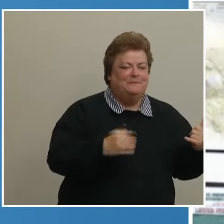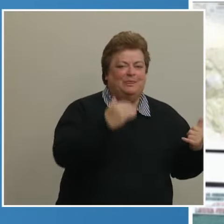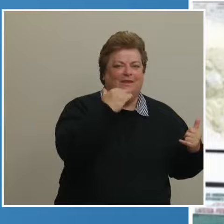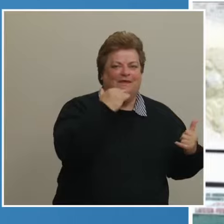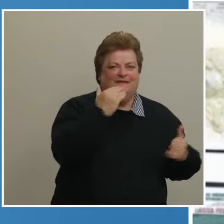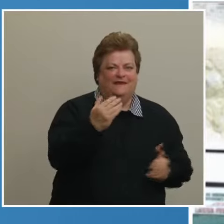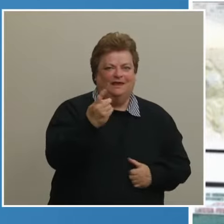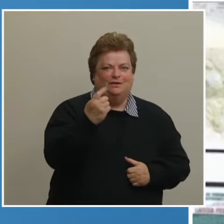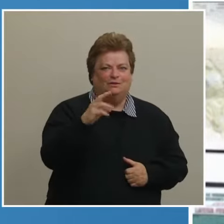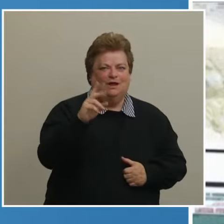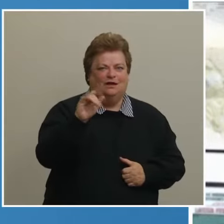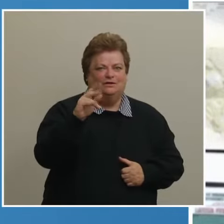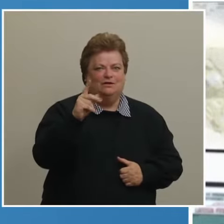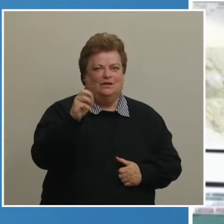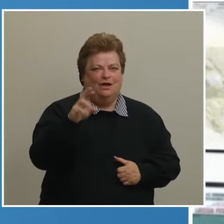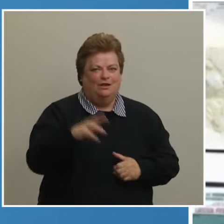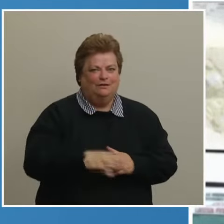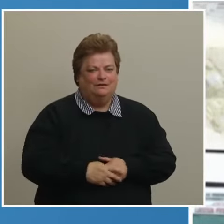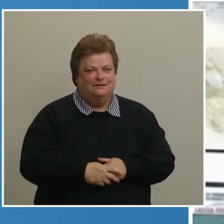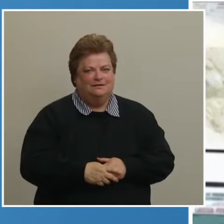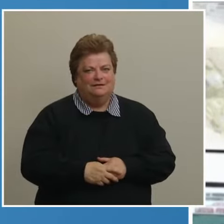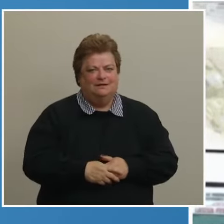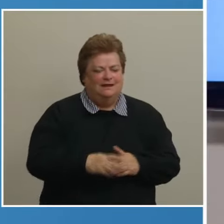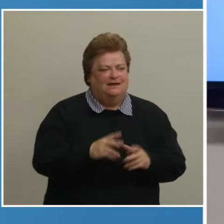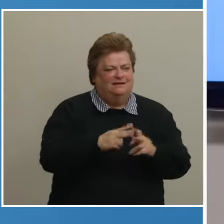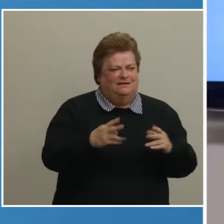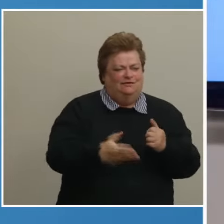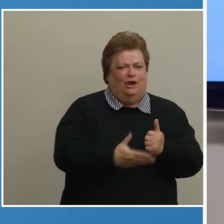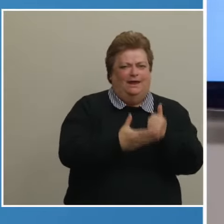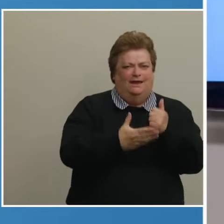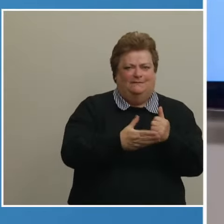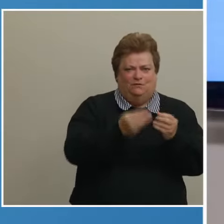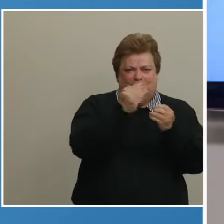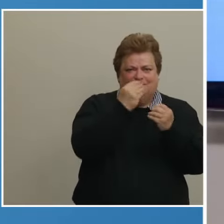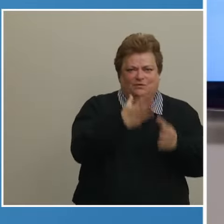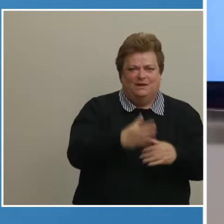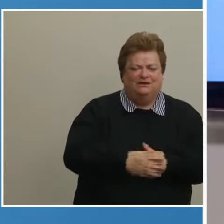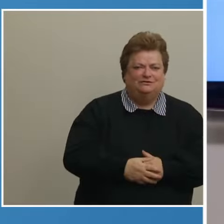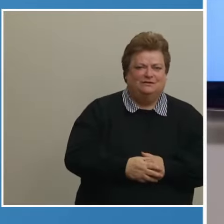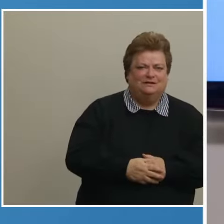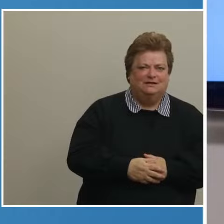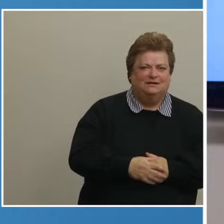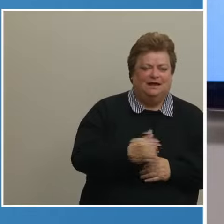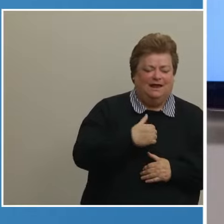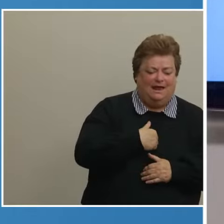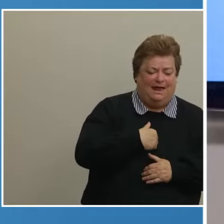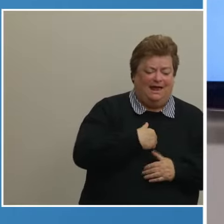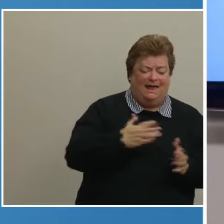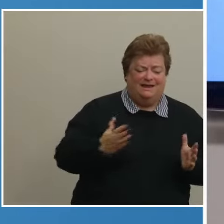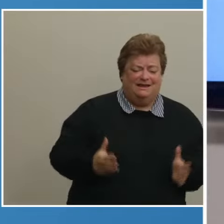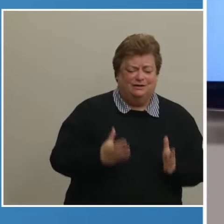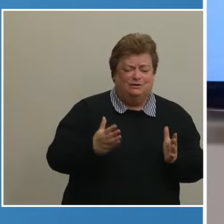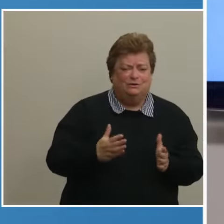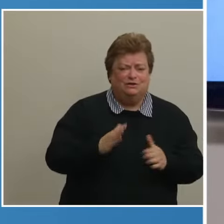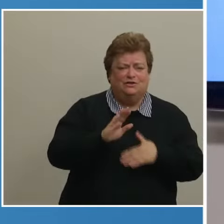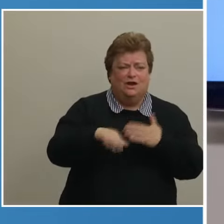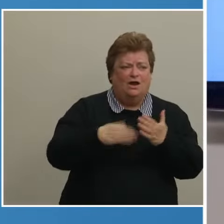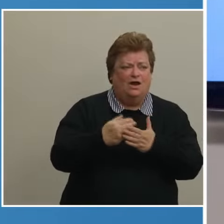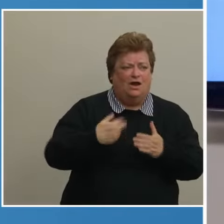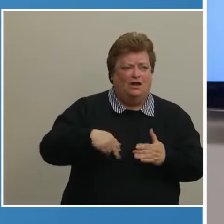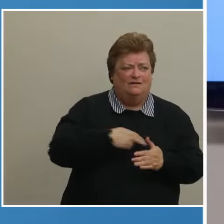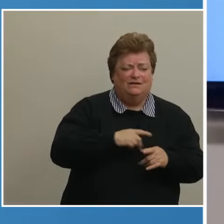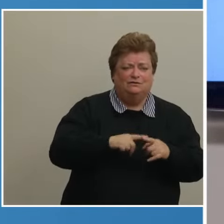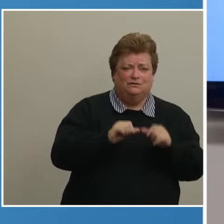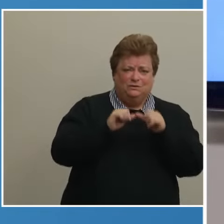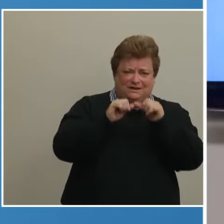very much, Dr. Lawler. Very helpful information. And I really encourage all of us to continue